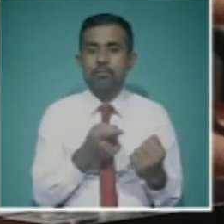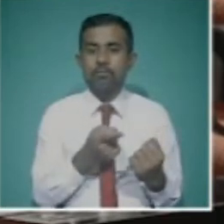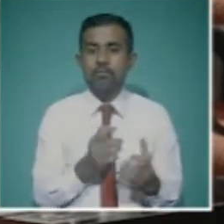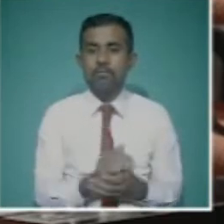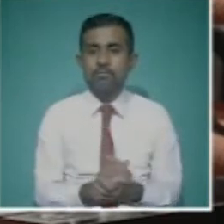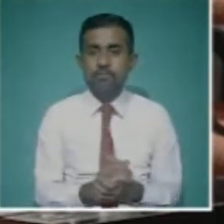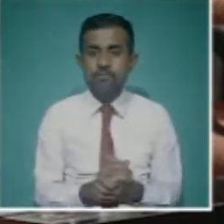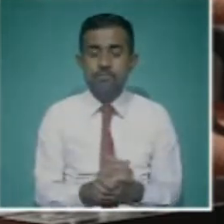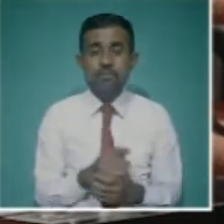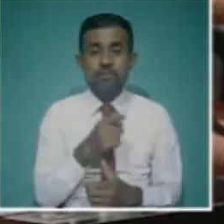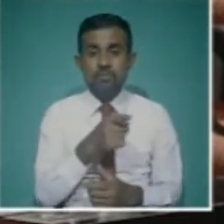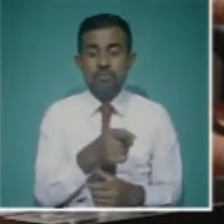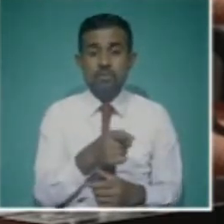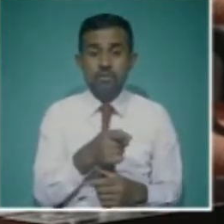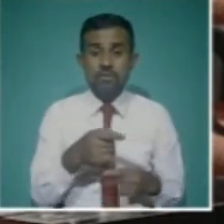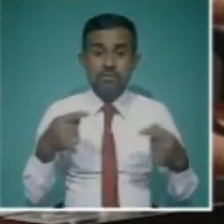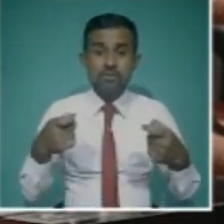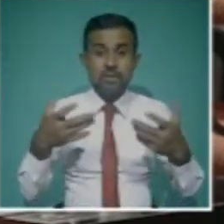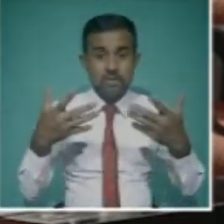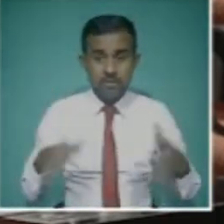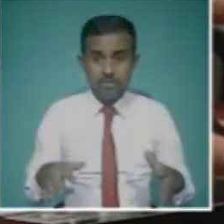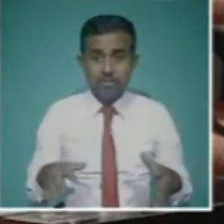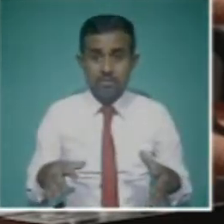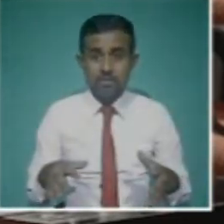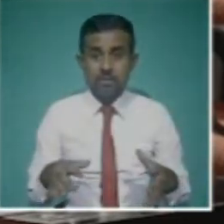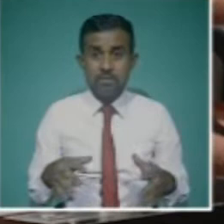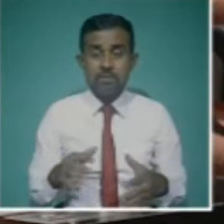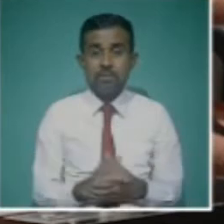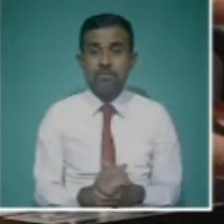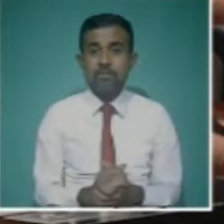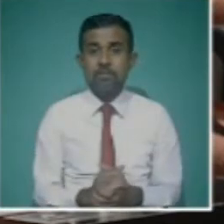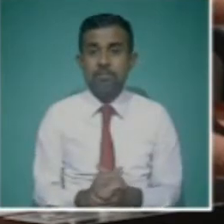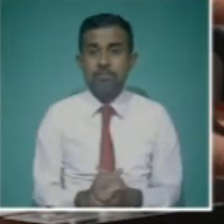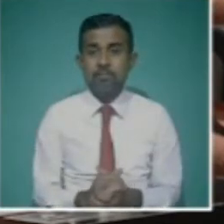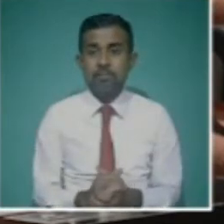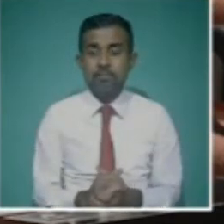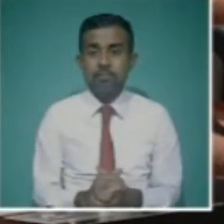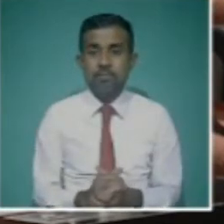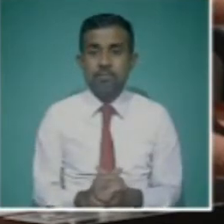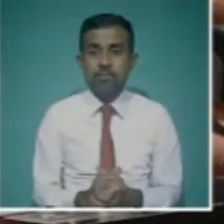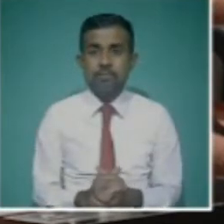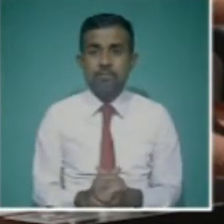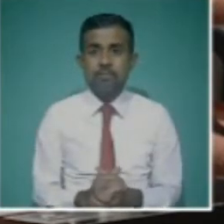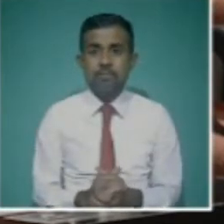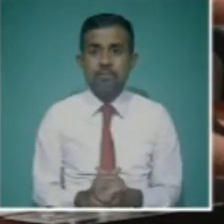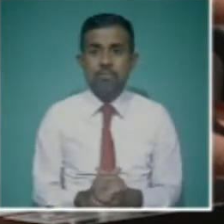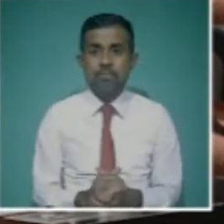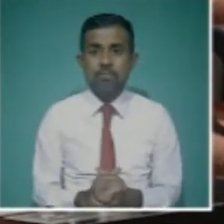end, then whether the ideals for which that struggle stood for is